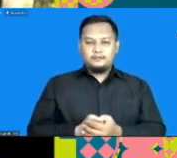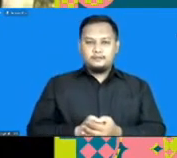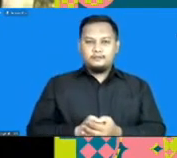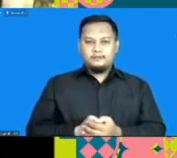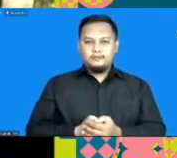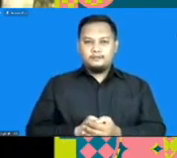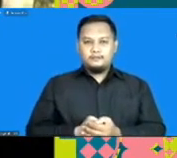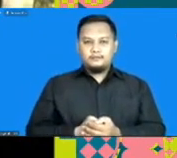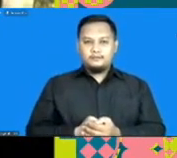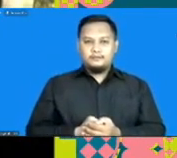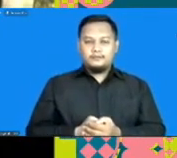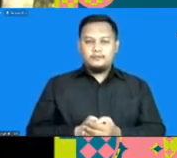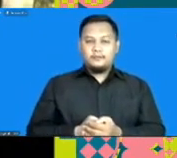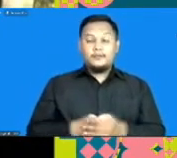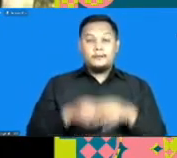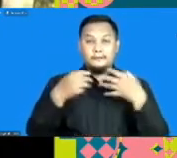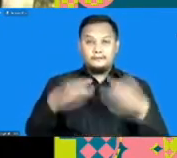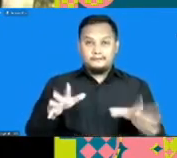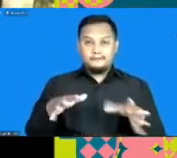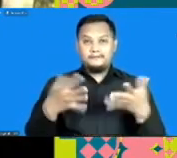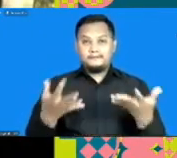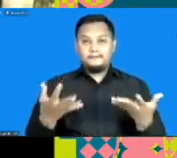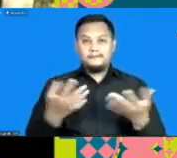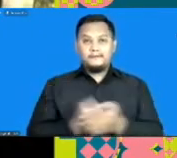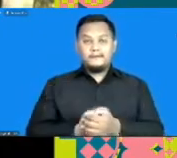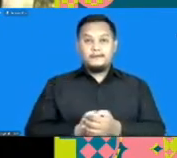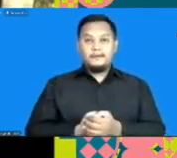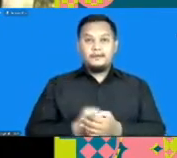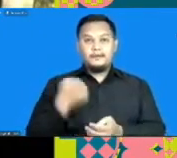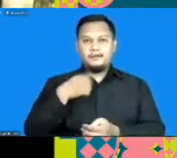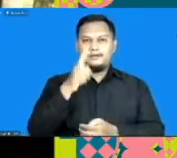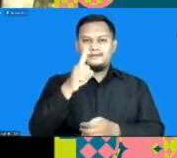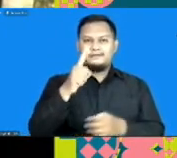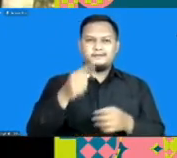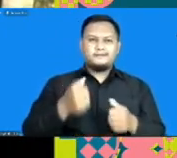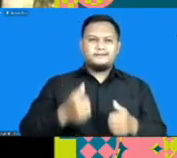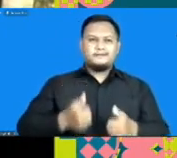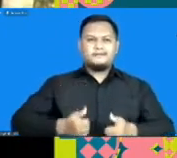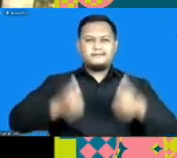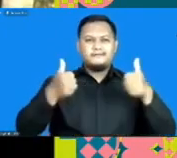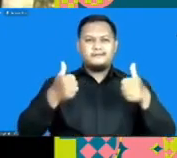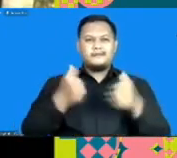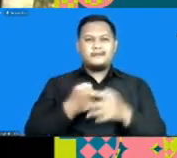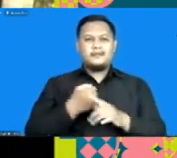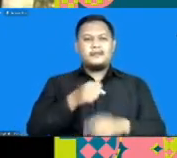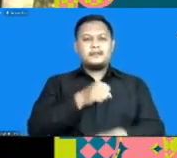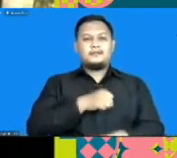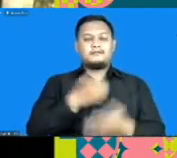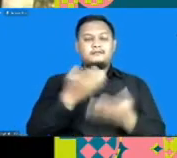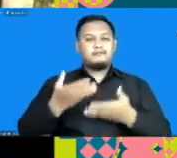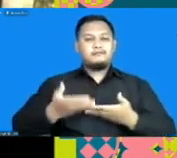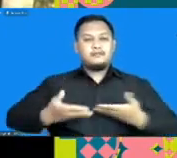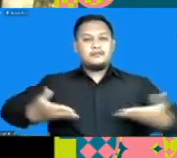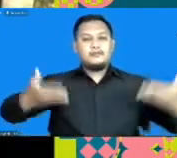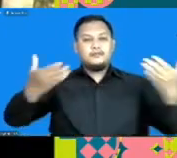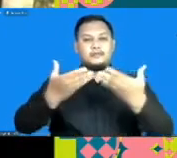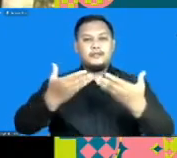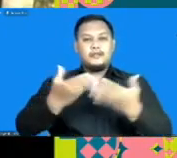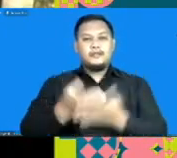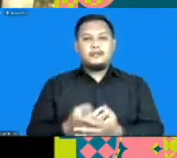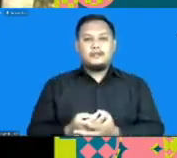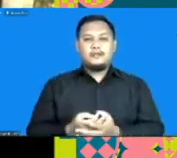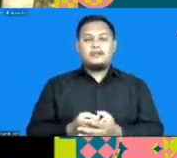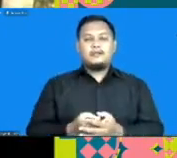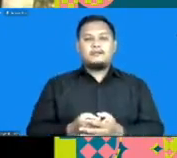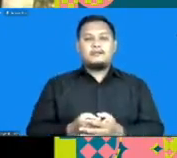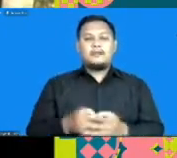social dynamics and social interventions that led to a better acceptance for